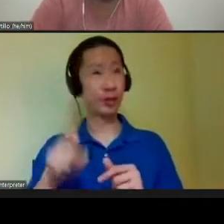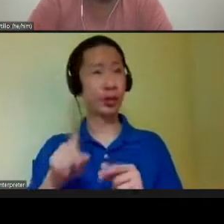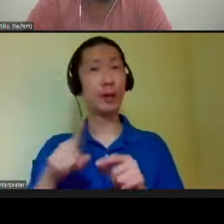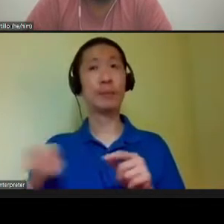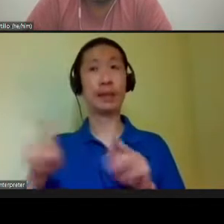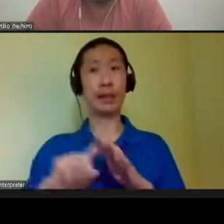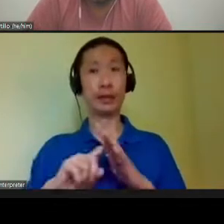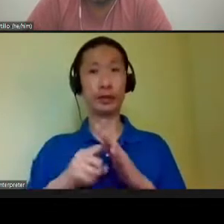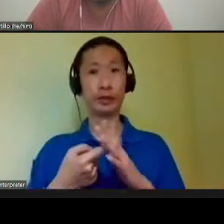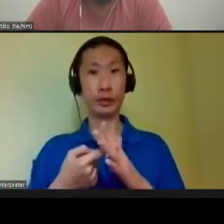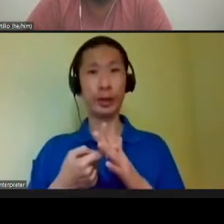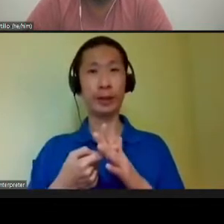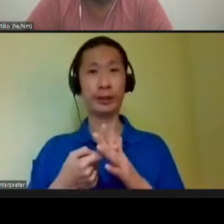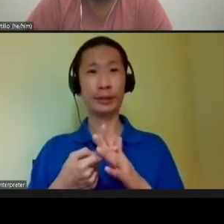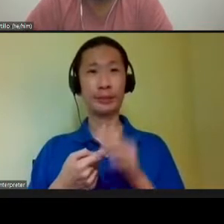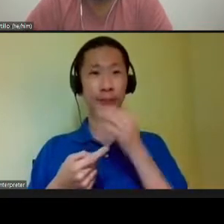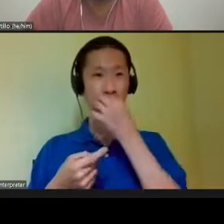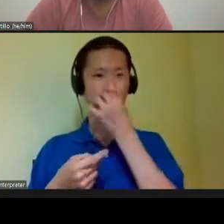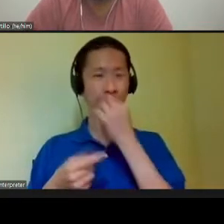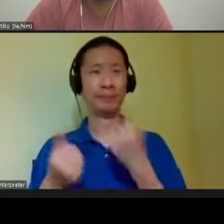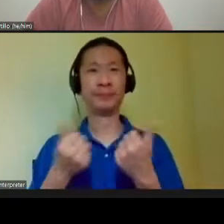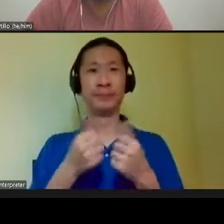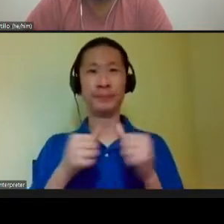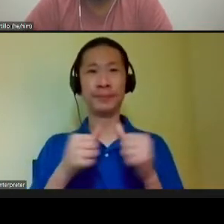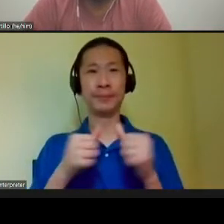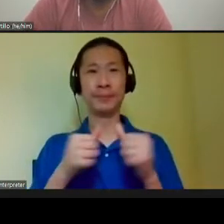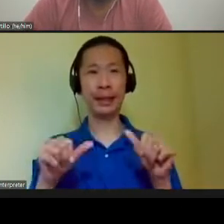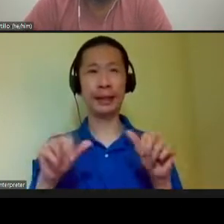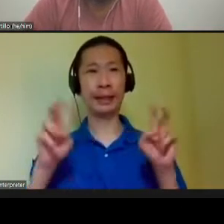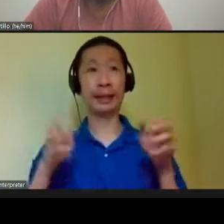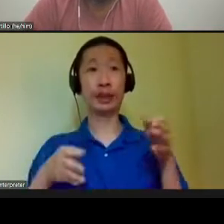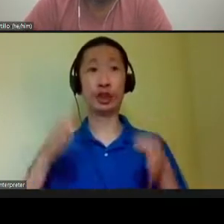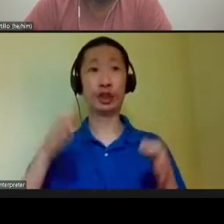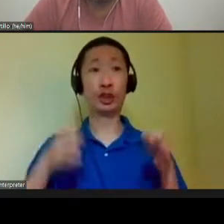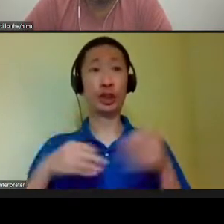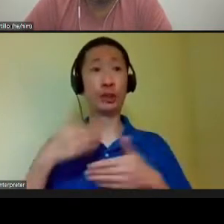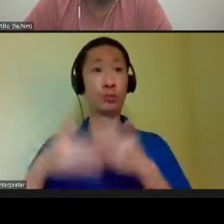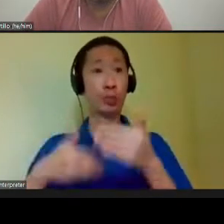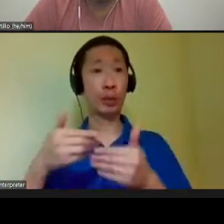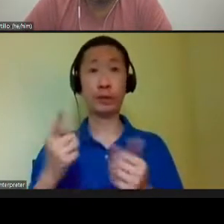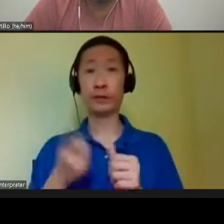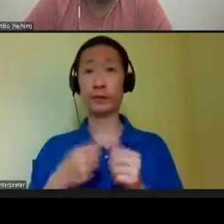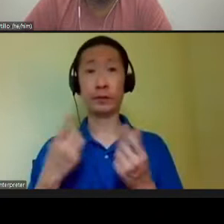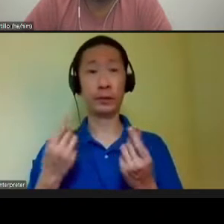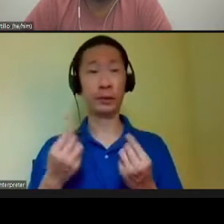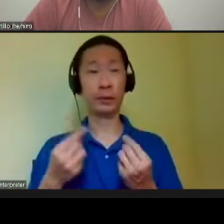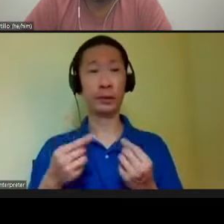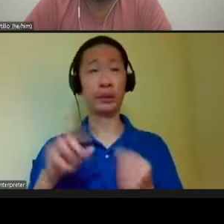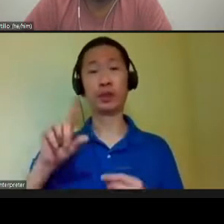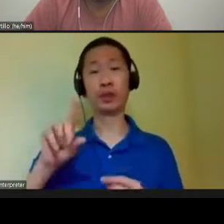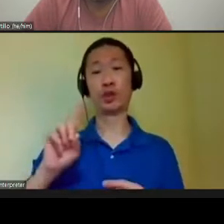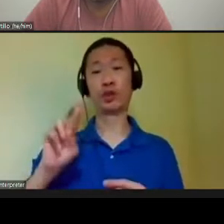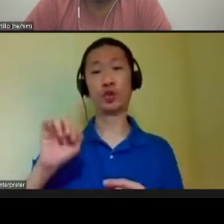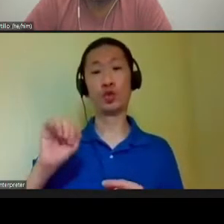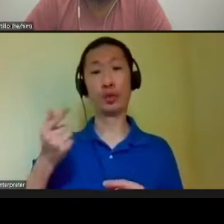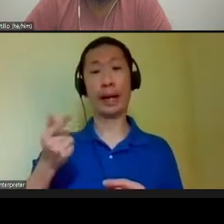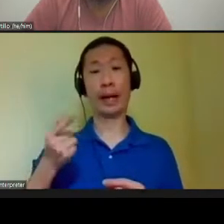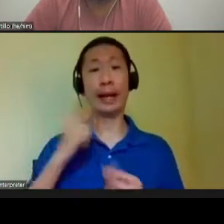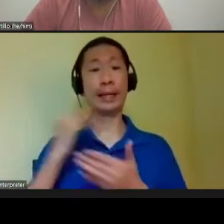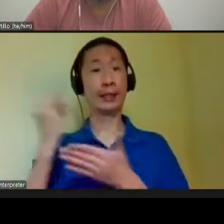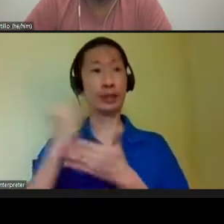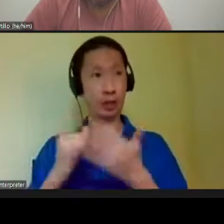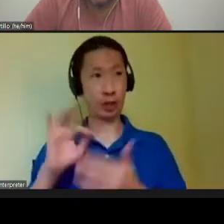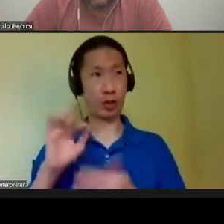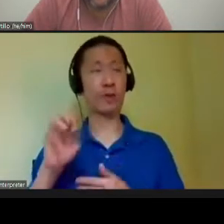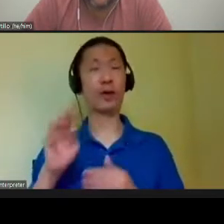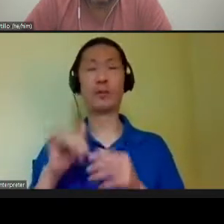off basically any sort of judging process by saying, you know, drag is an art form and that's